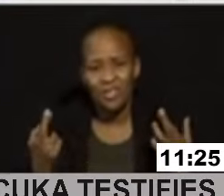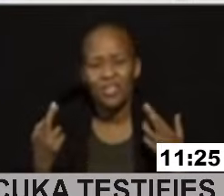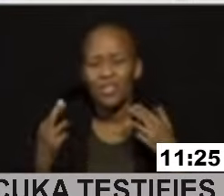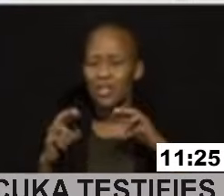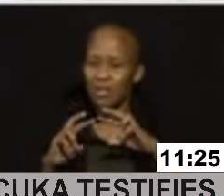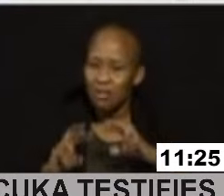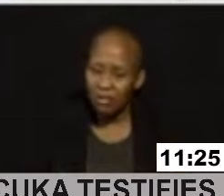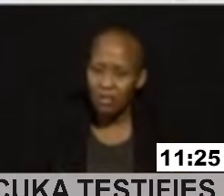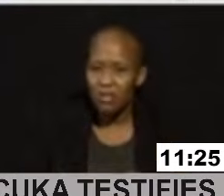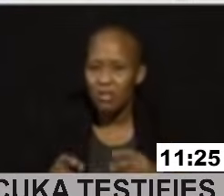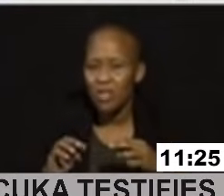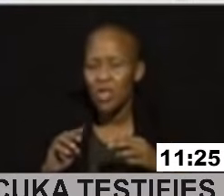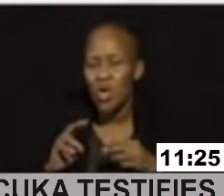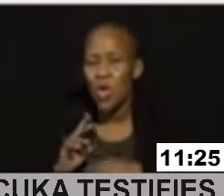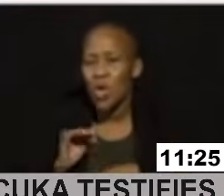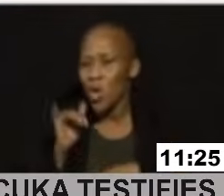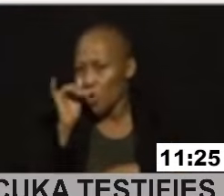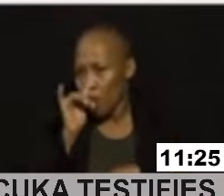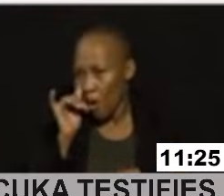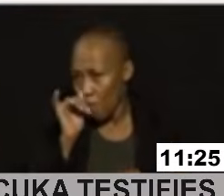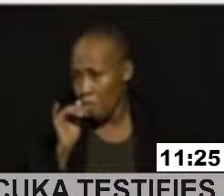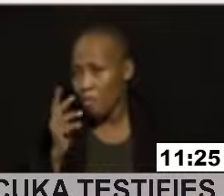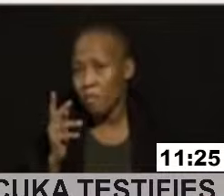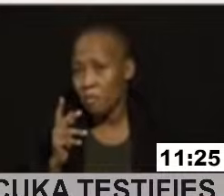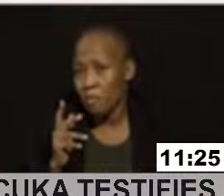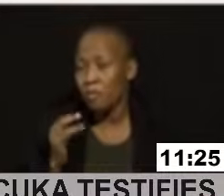crime? There were serious